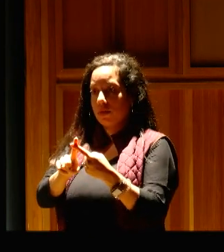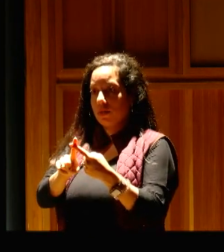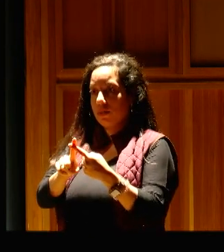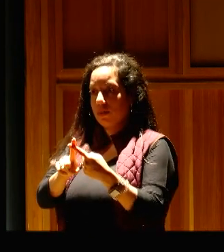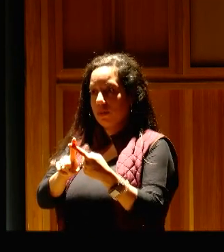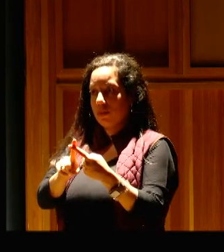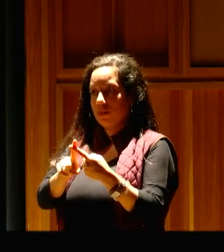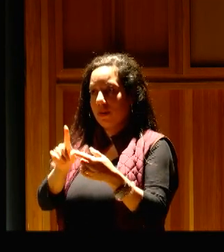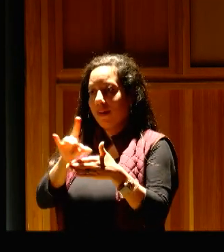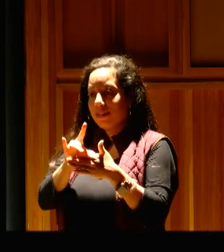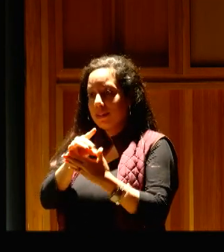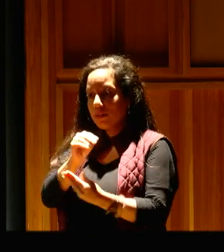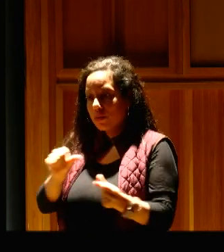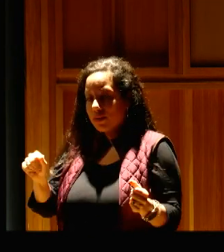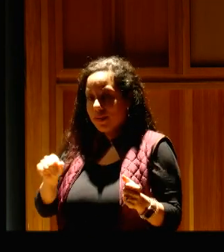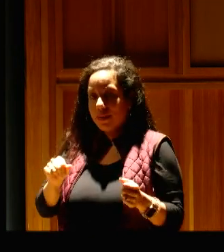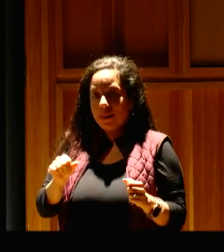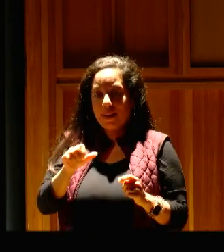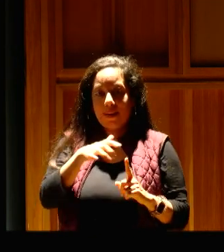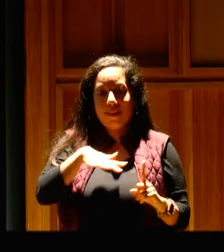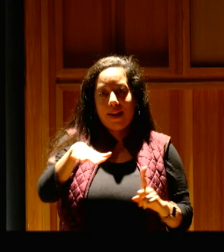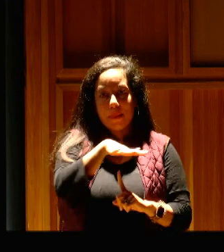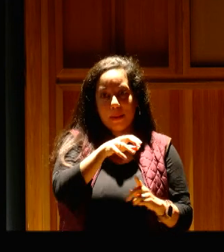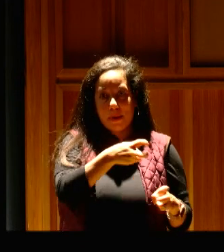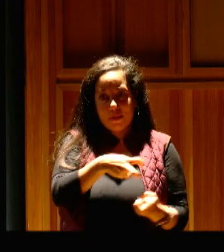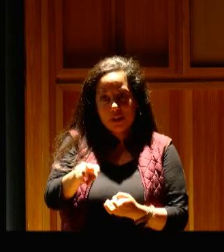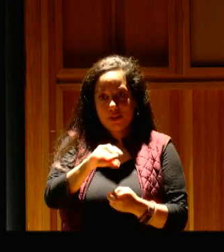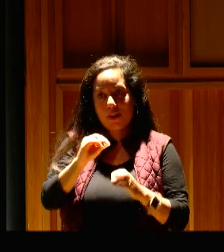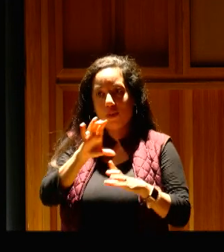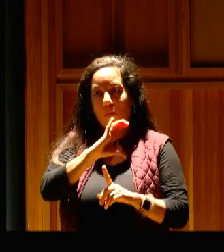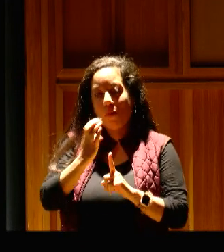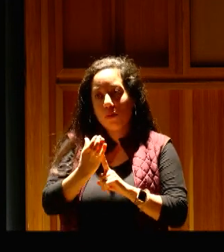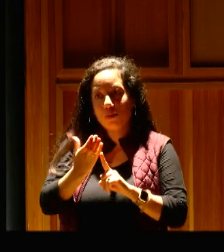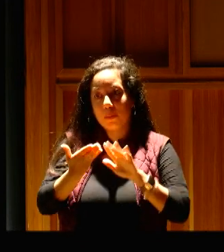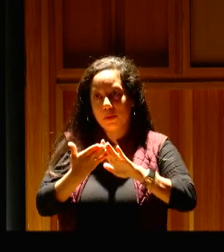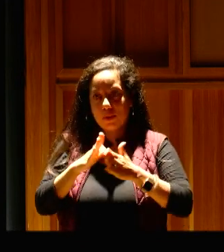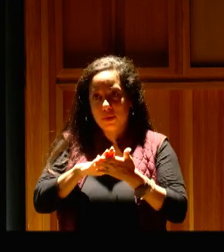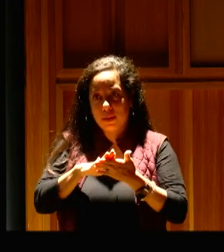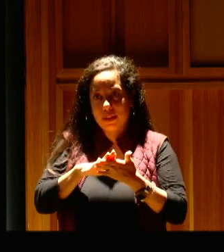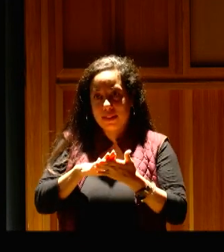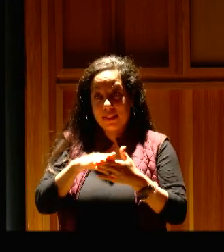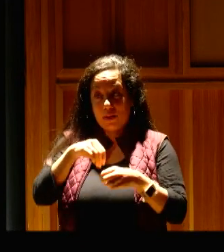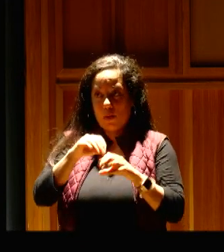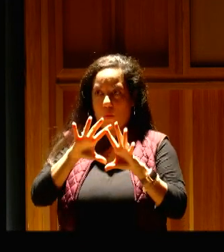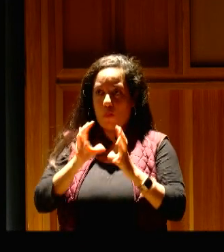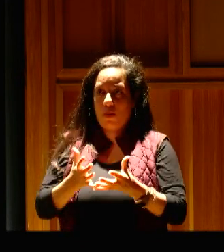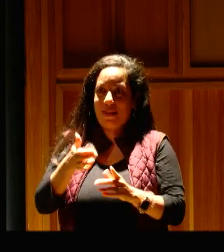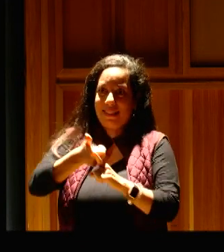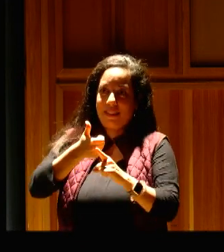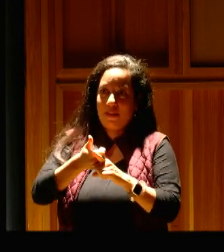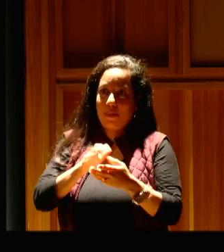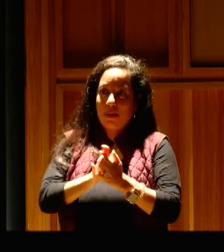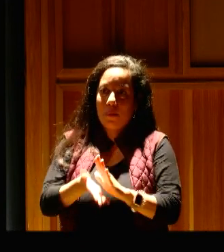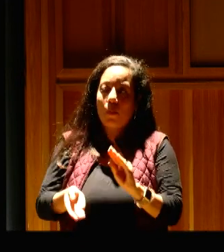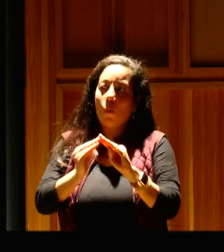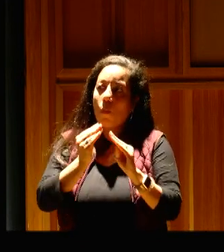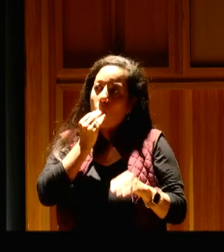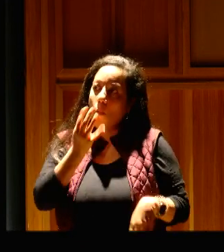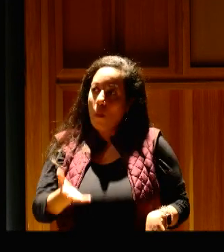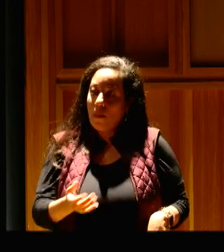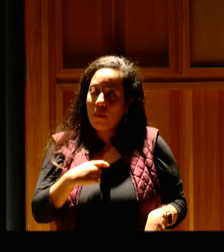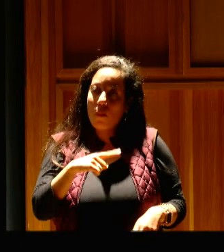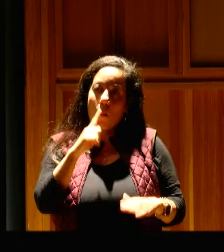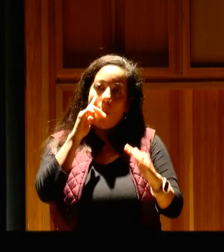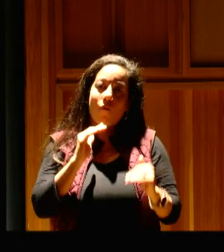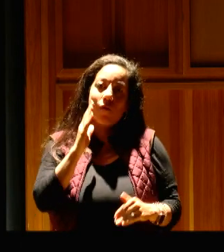solutions to climate migration and cultural communities in a warming world. And hopefully, we'll help you along